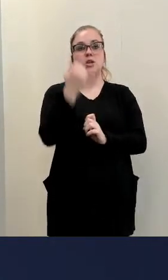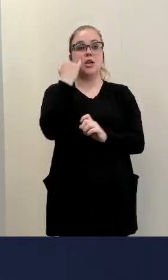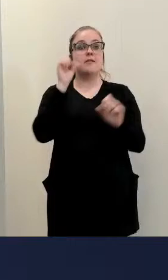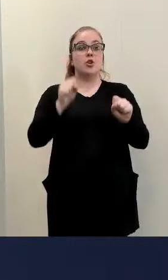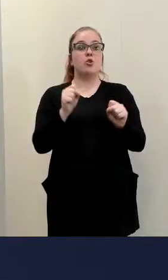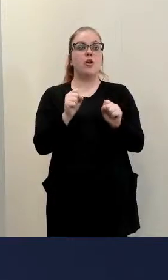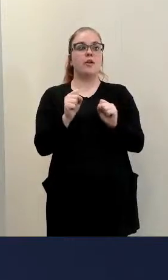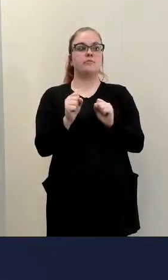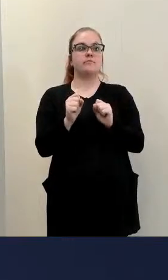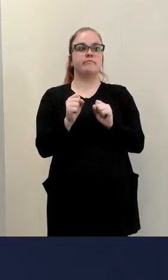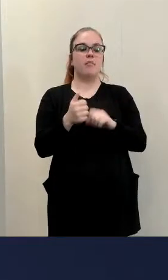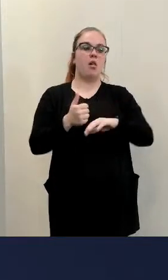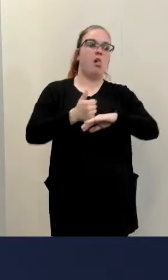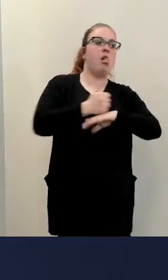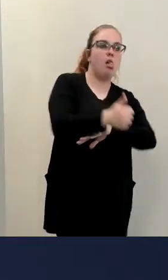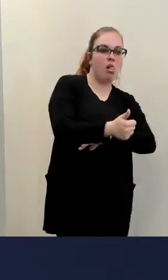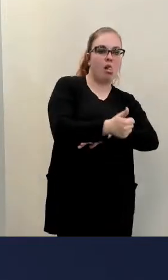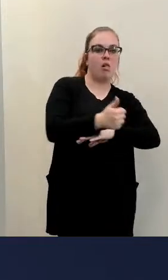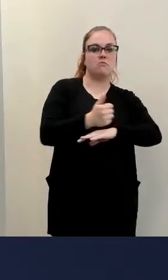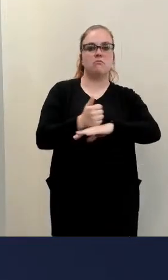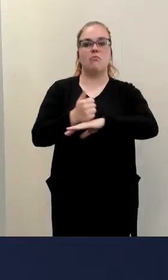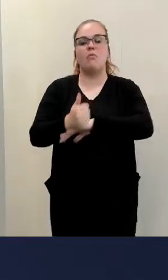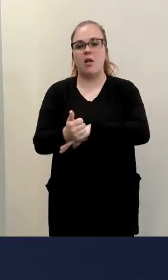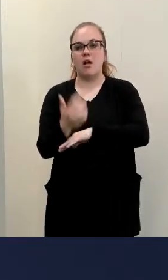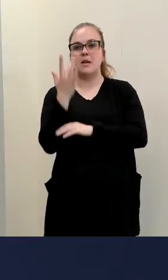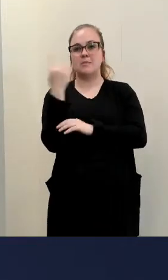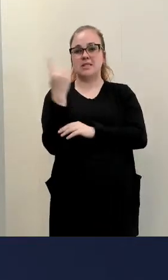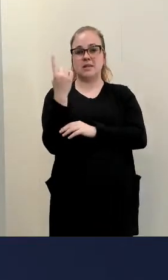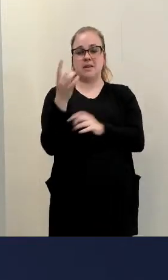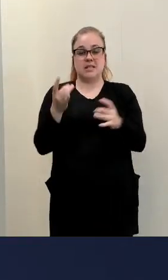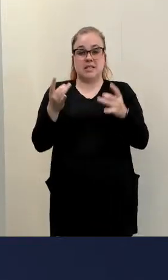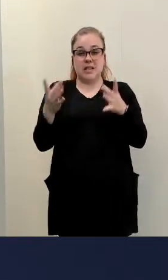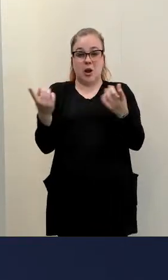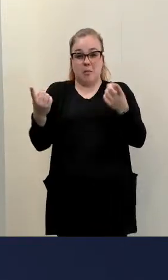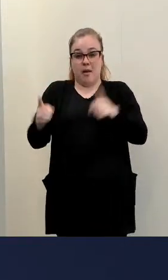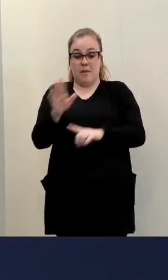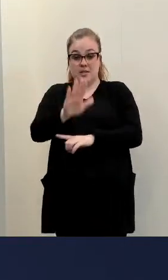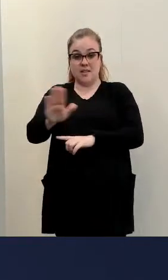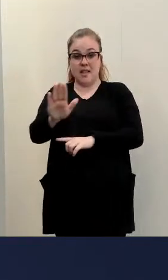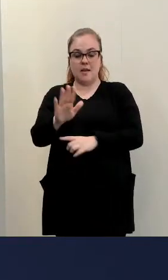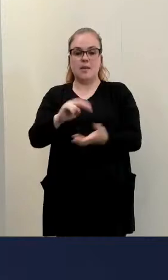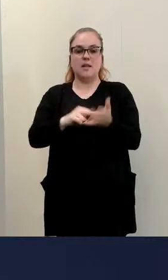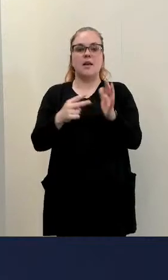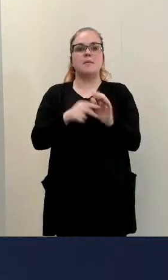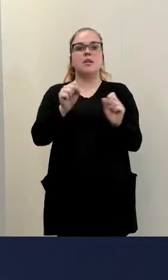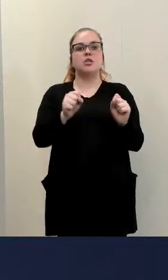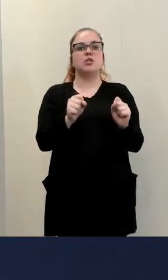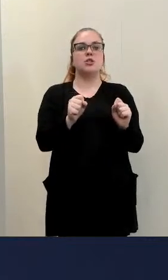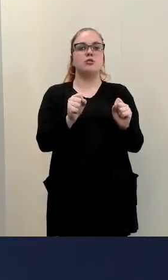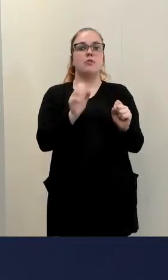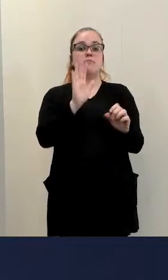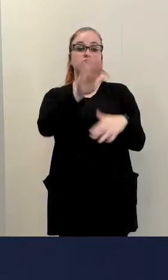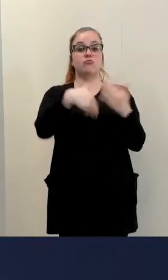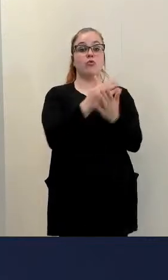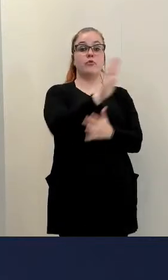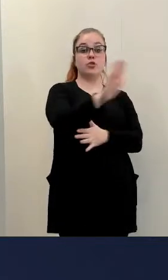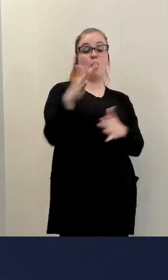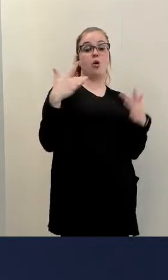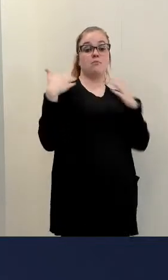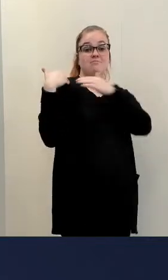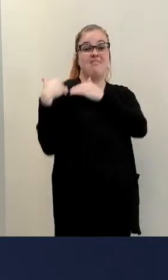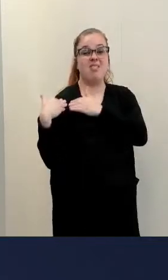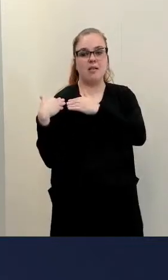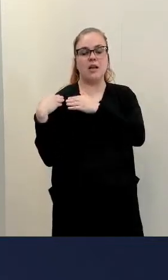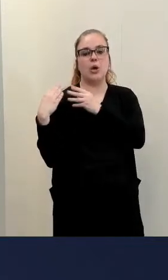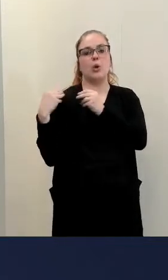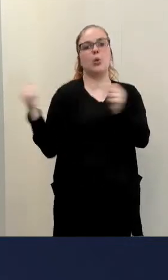blame upon a person because of something that's terrible that's happened to them, then you can absolve yourself for any responsibility to help that